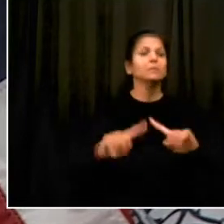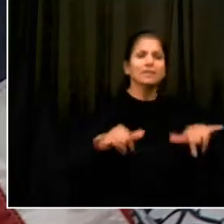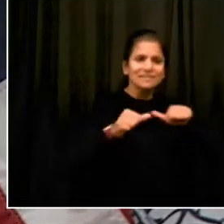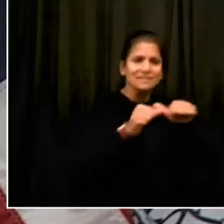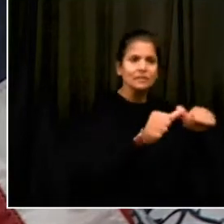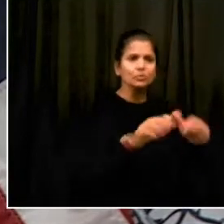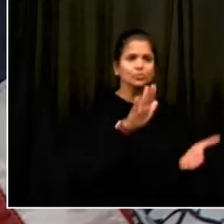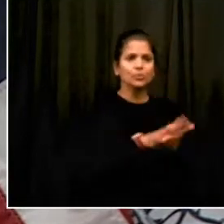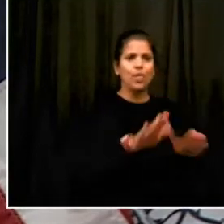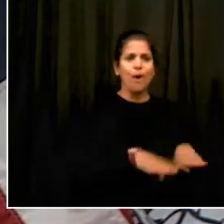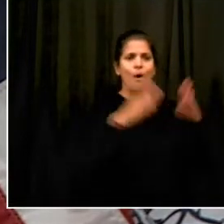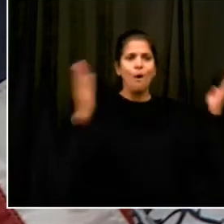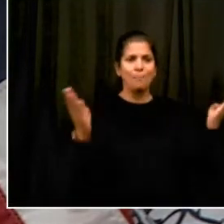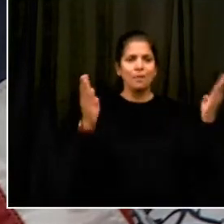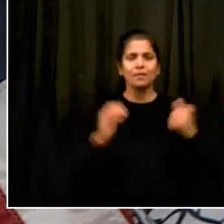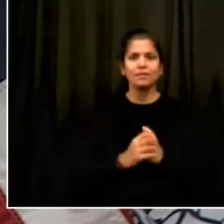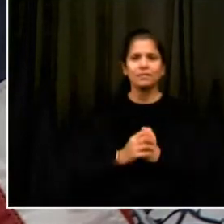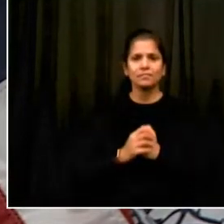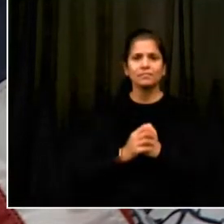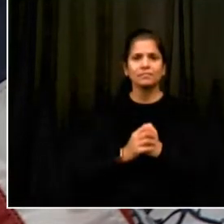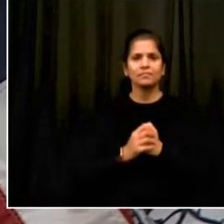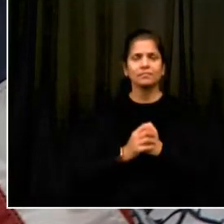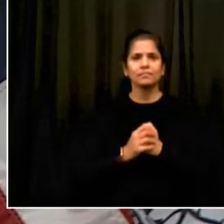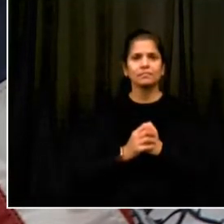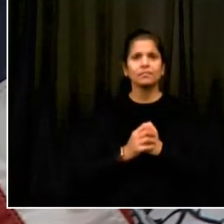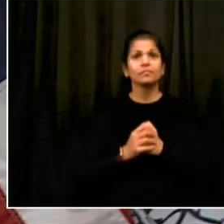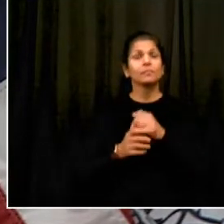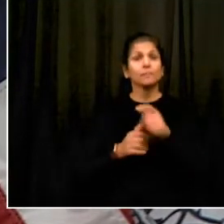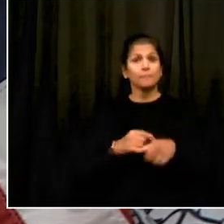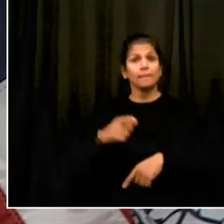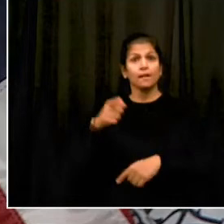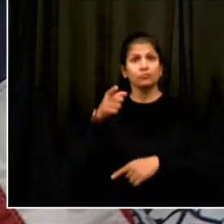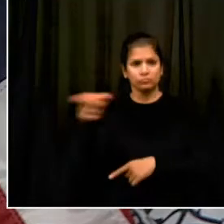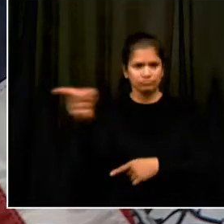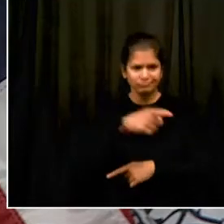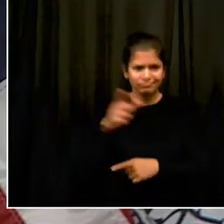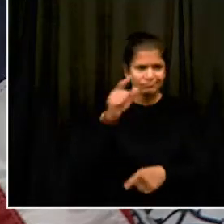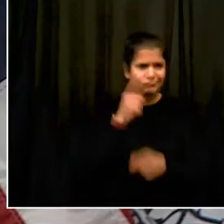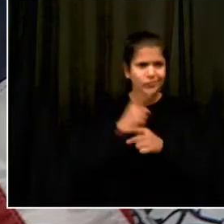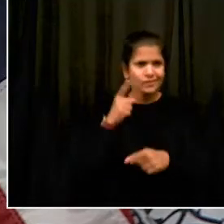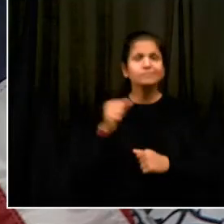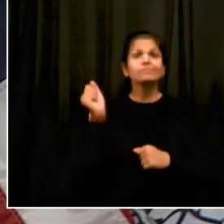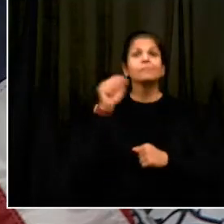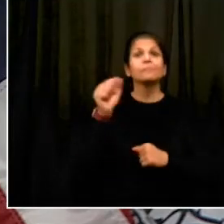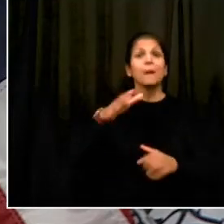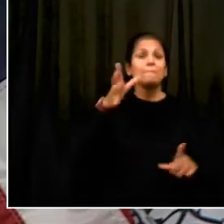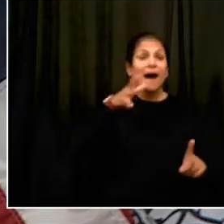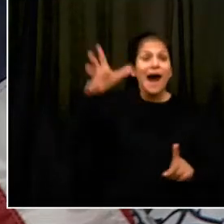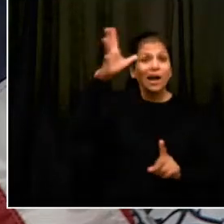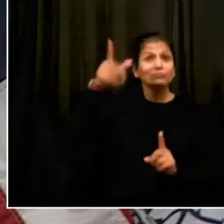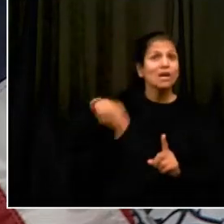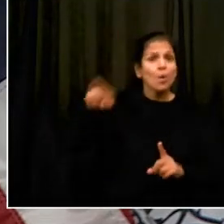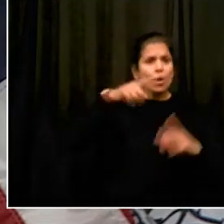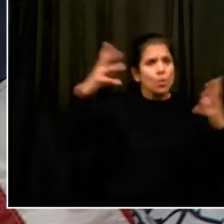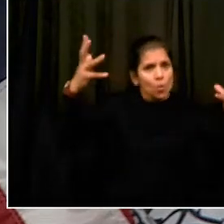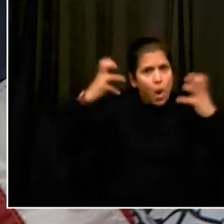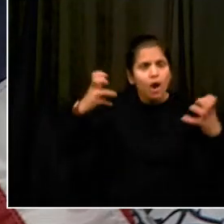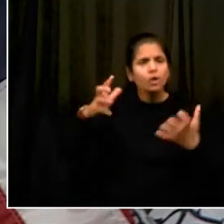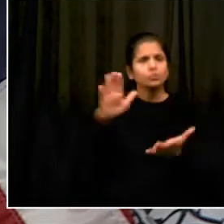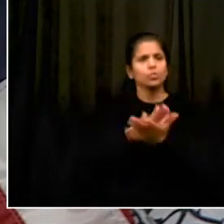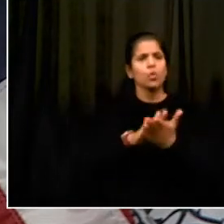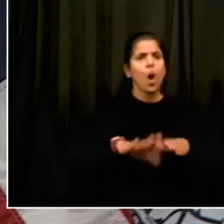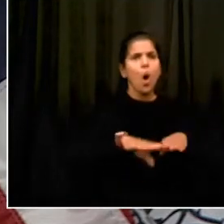You wanted schools back open, but we're going to ask everyone to be a part of that, everyone to participate to make it work. And we'll be talking about